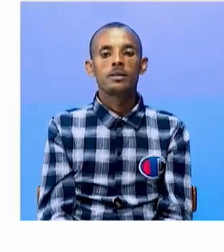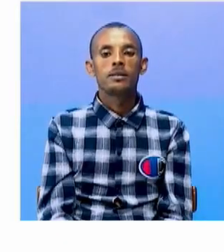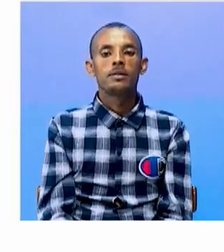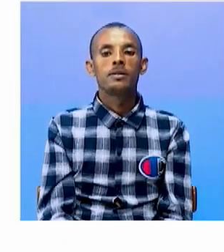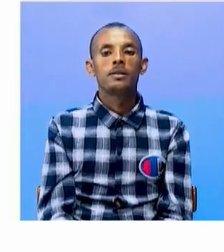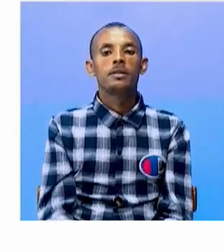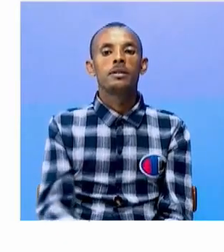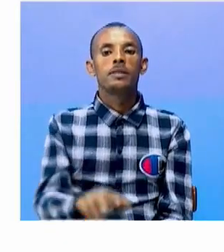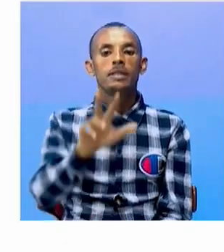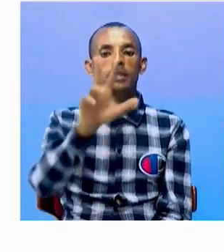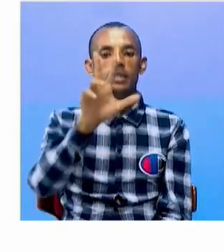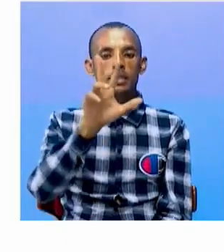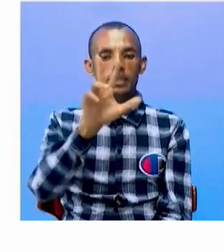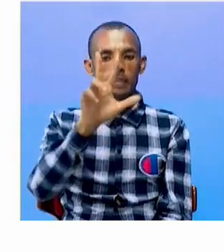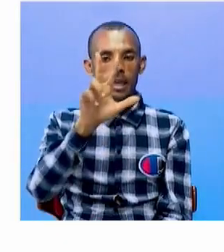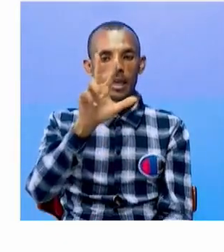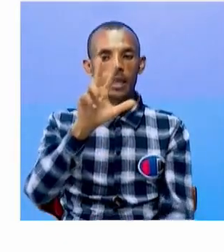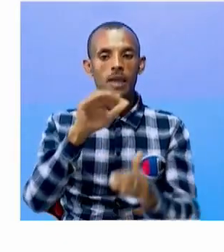less